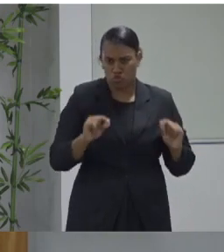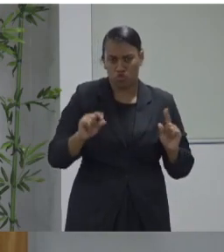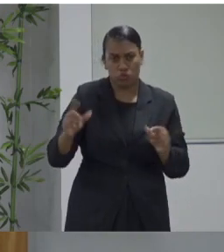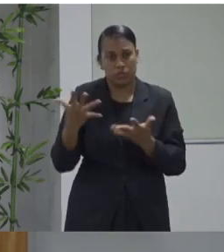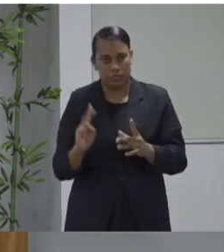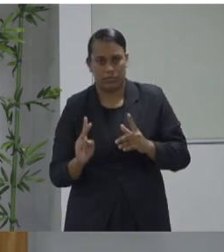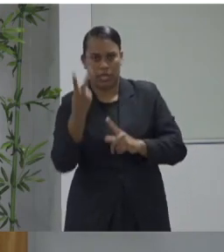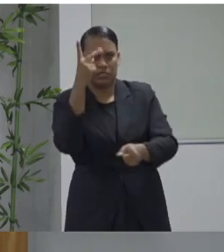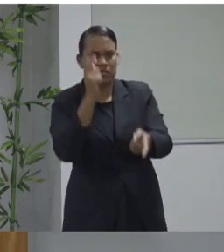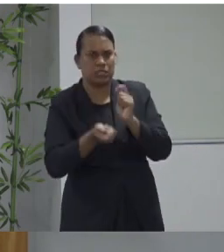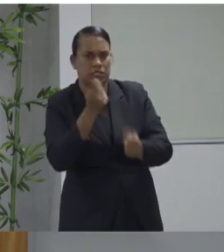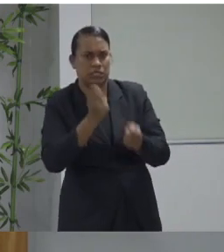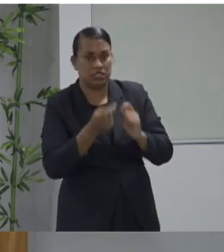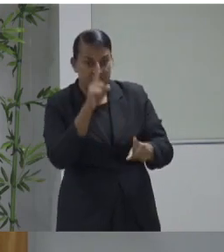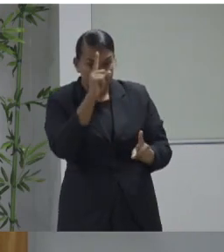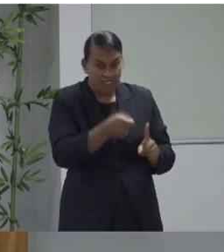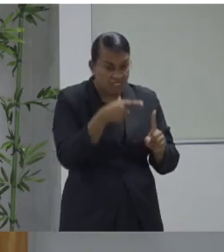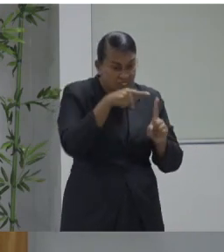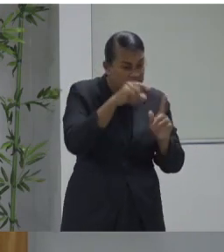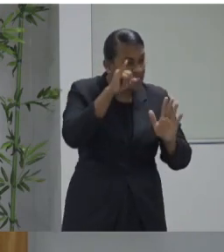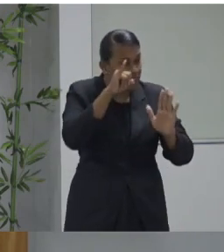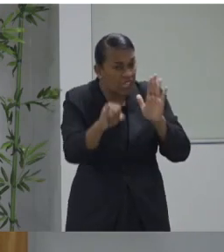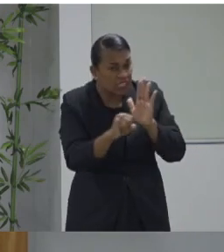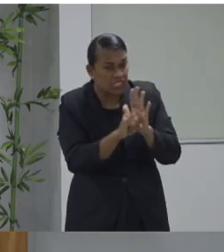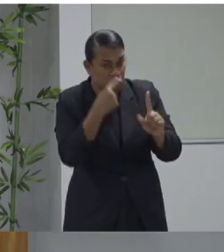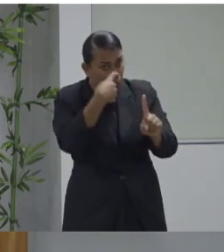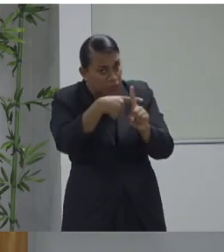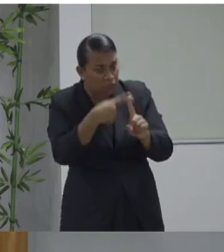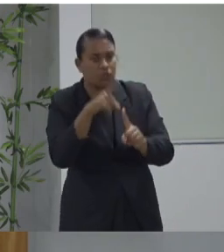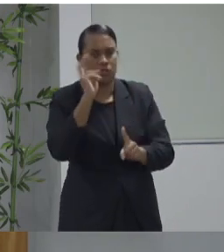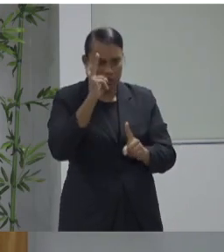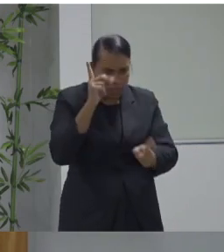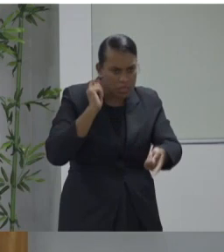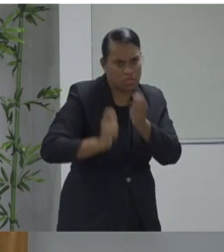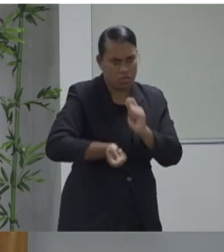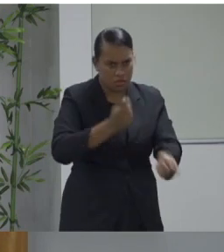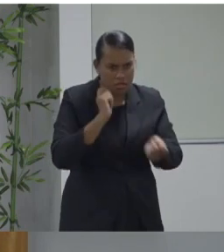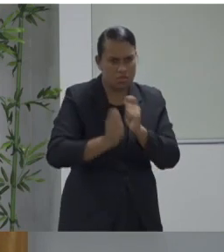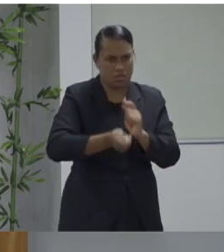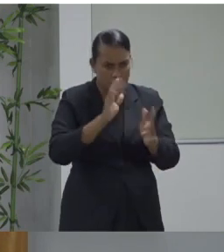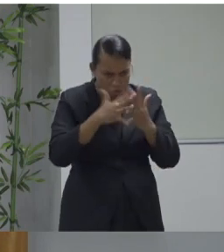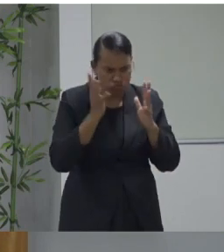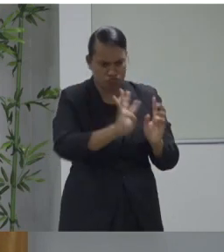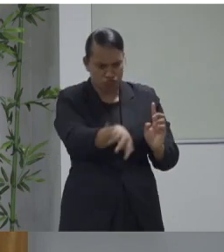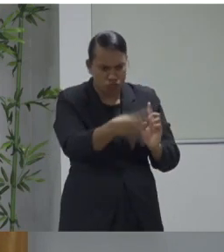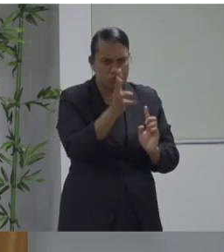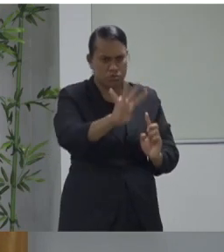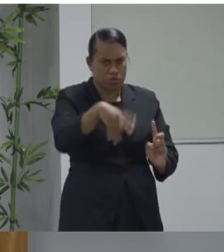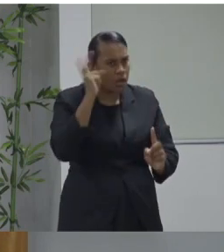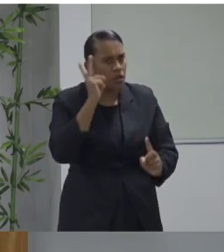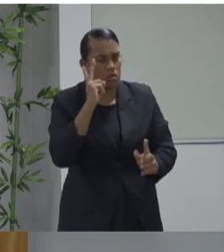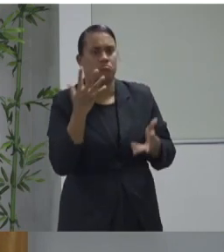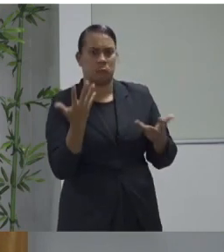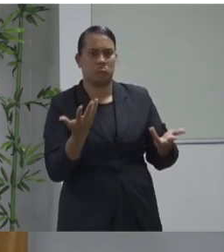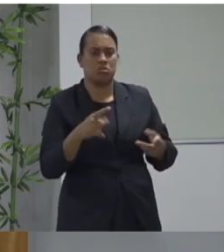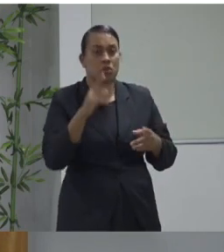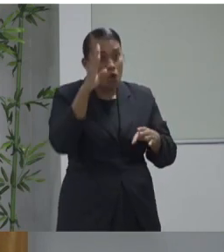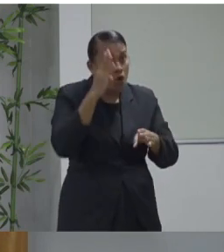test. And in this case, we're doing the same. And at the moment, we hope to be able to get